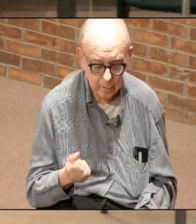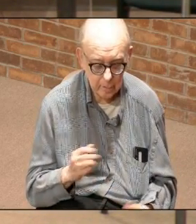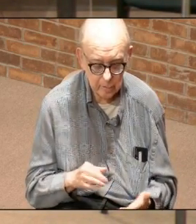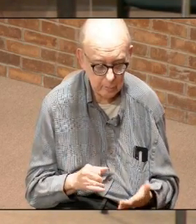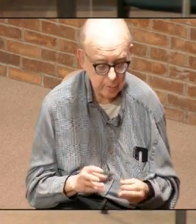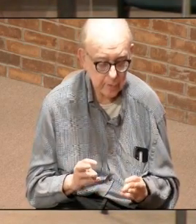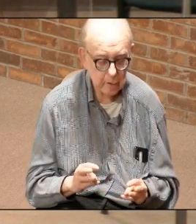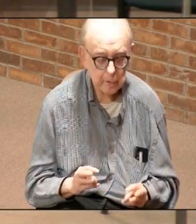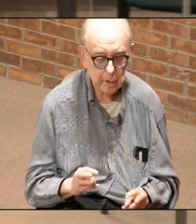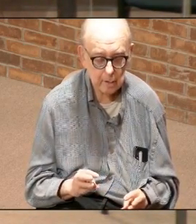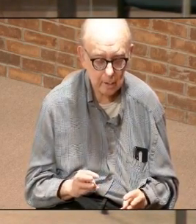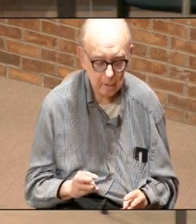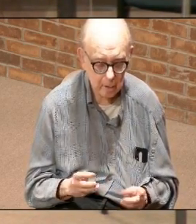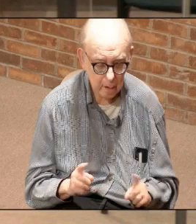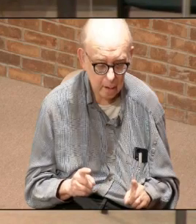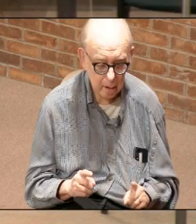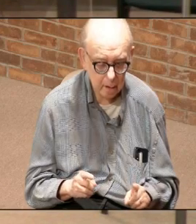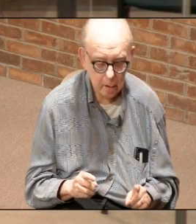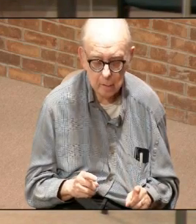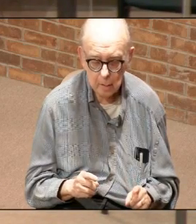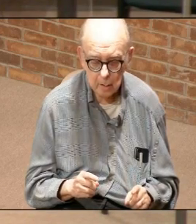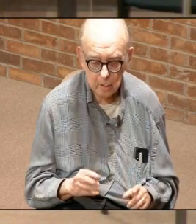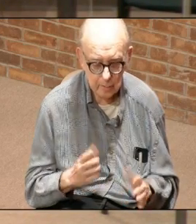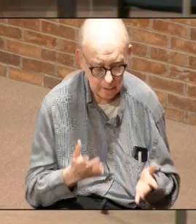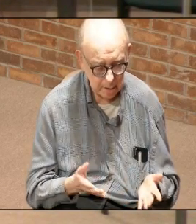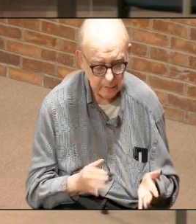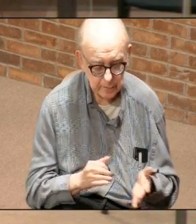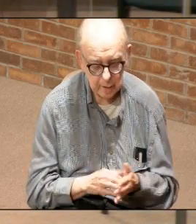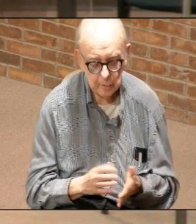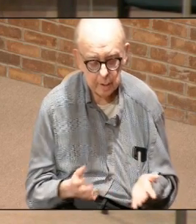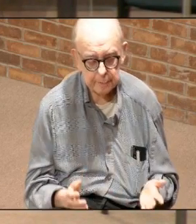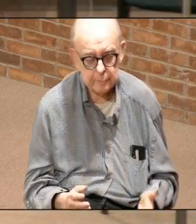way. We had to leave it.